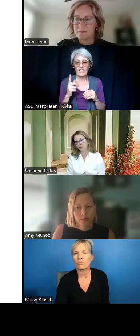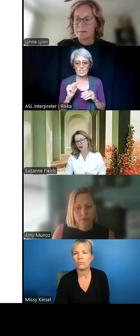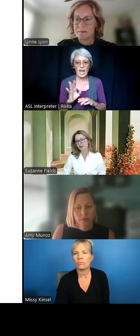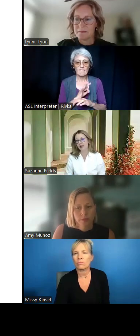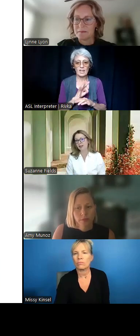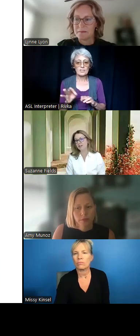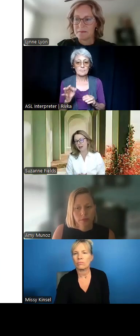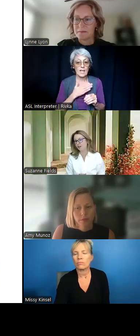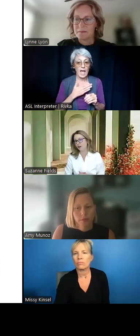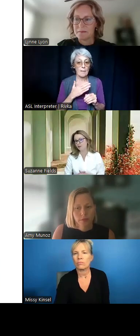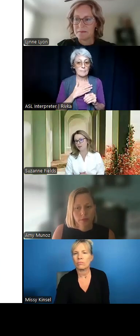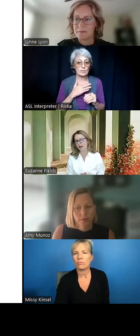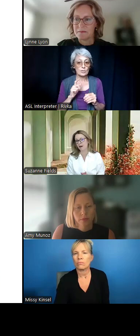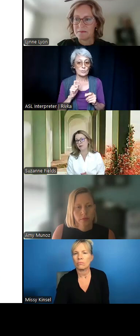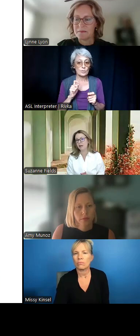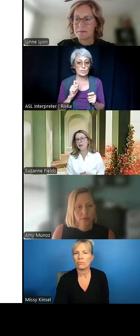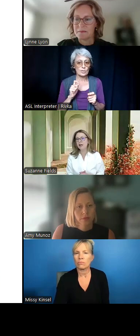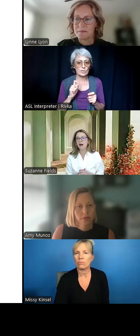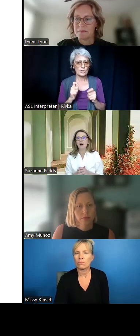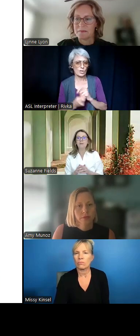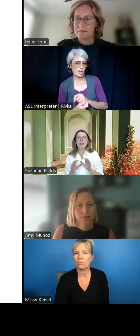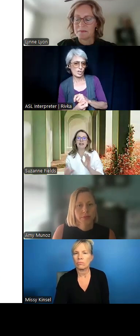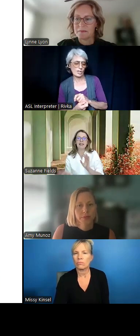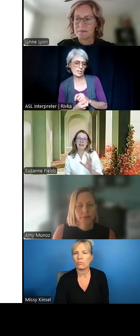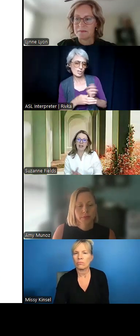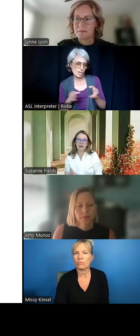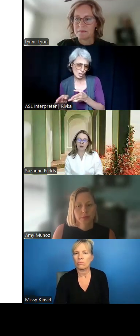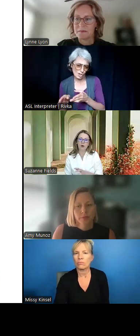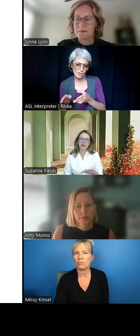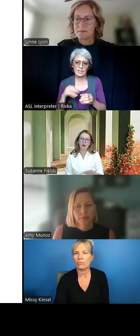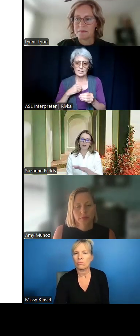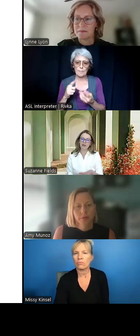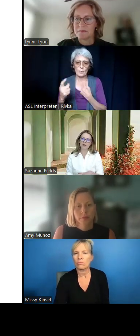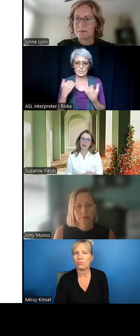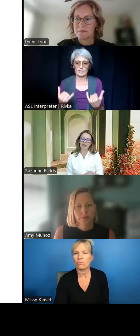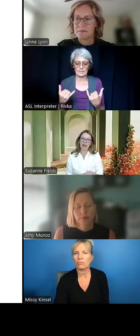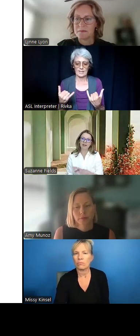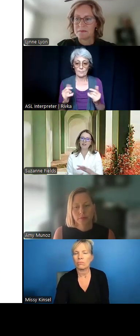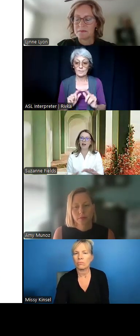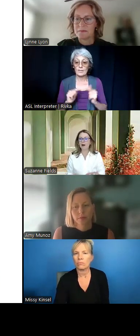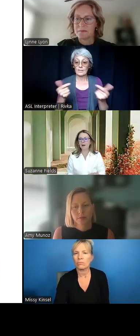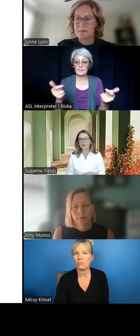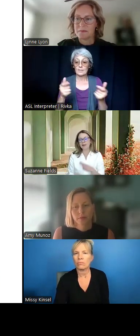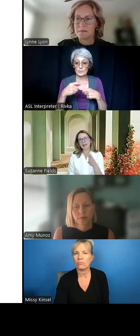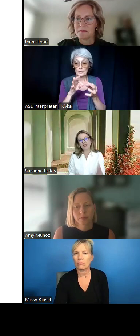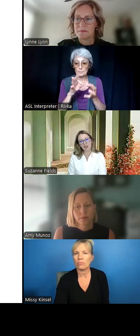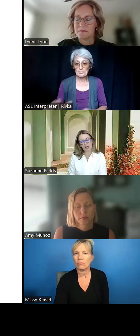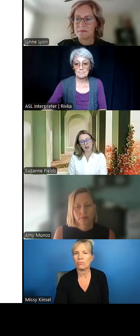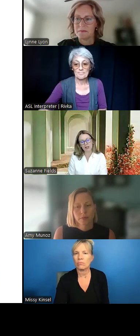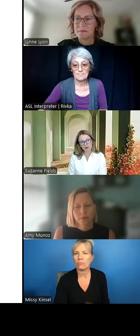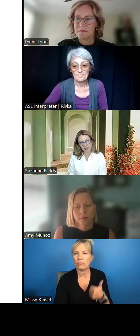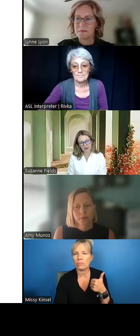to turn and take those now. Lynn and Amy, one of the questions that has come up,